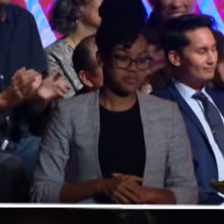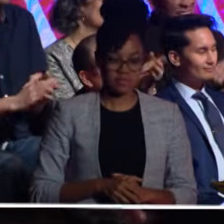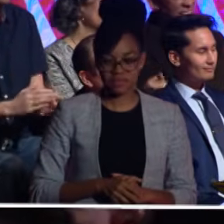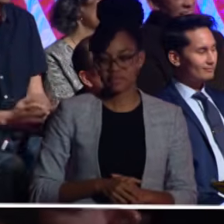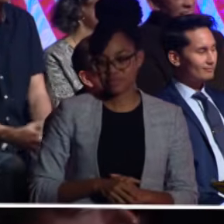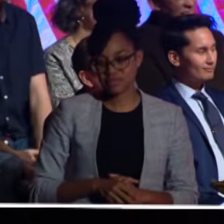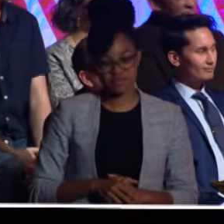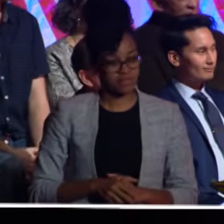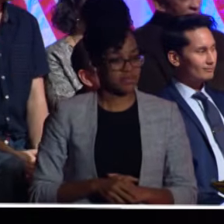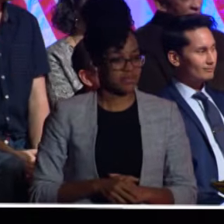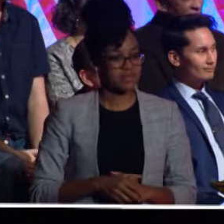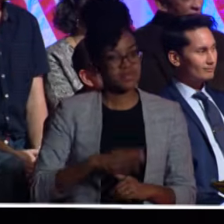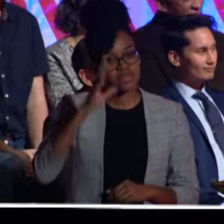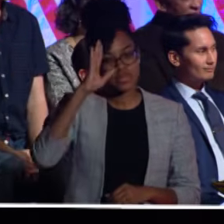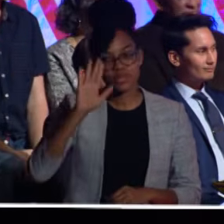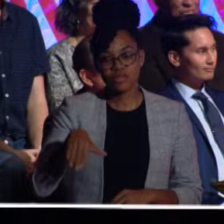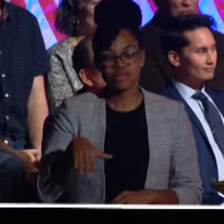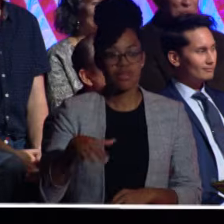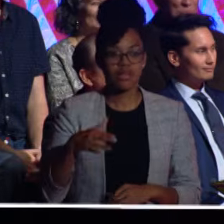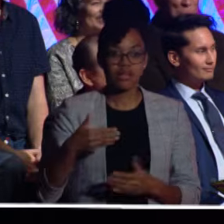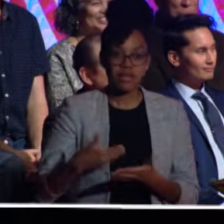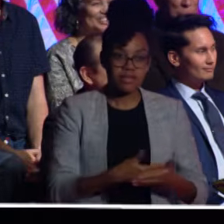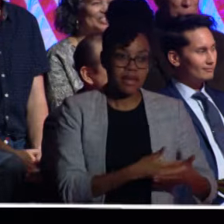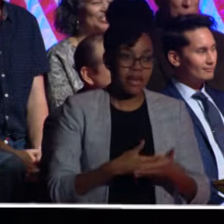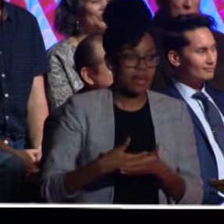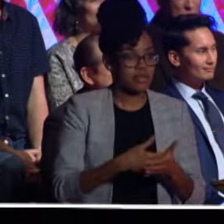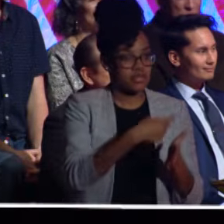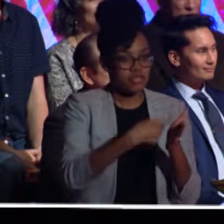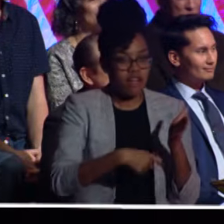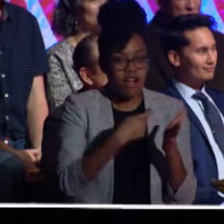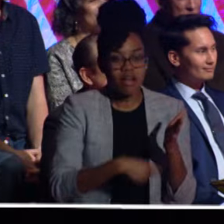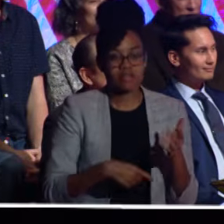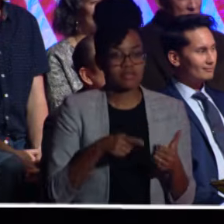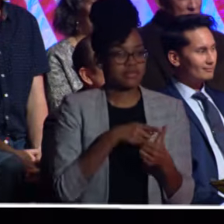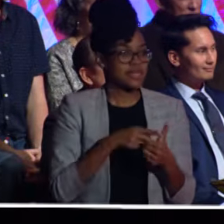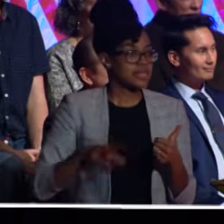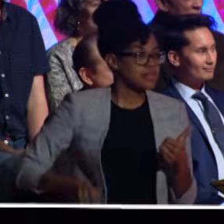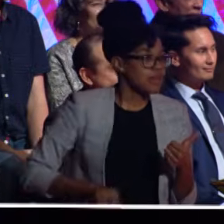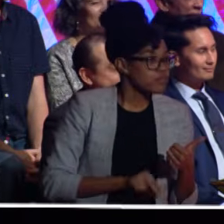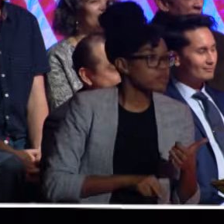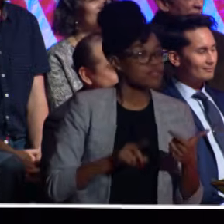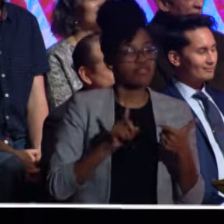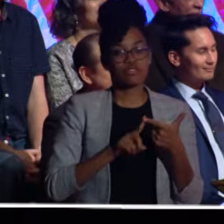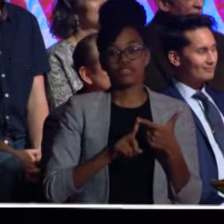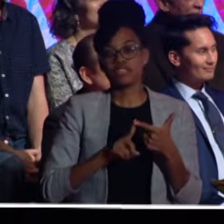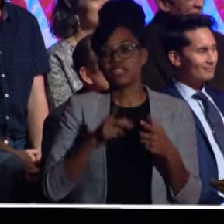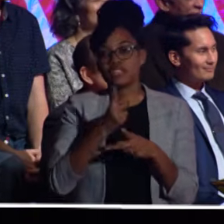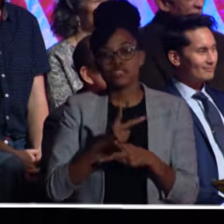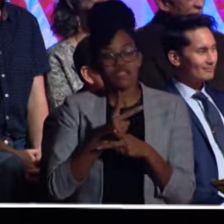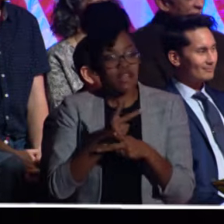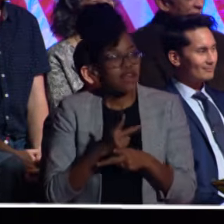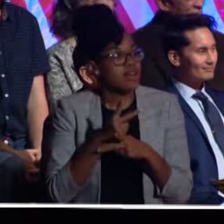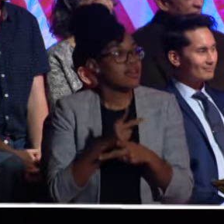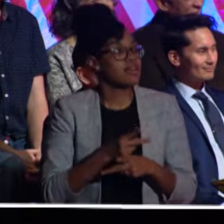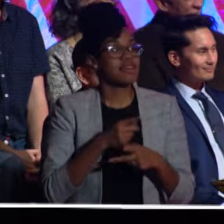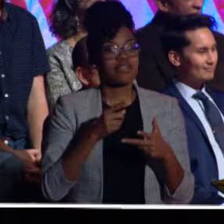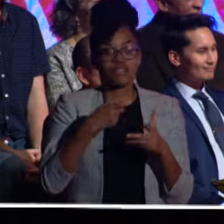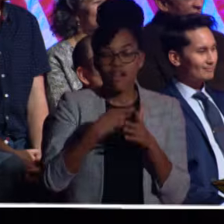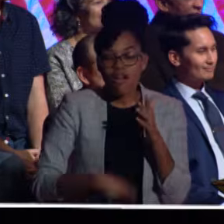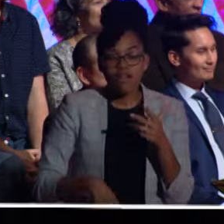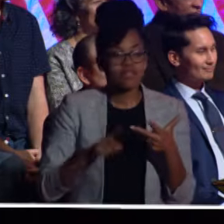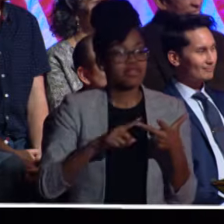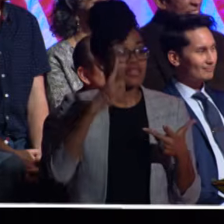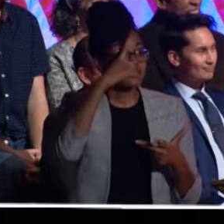We know that those baby costs, diaper costs, child care costs, summer